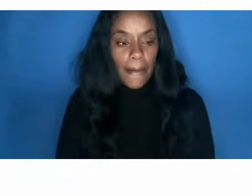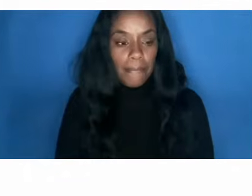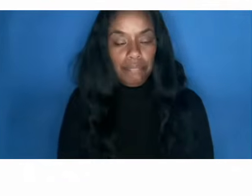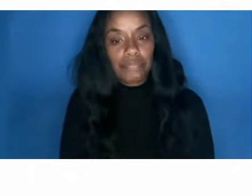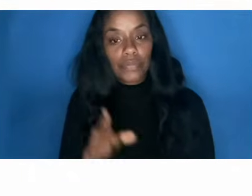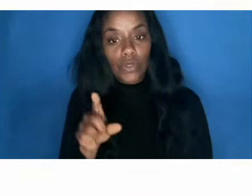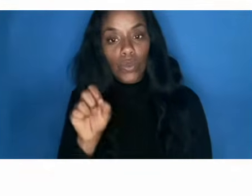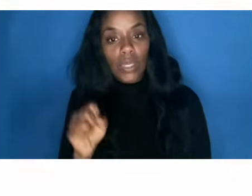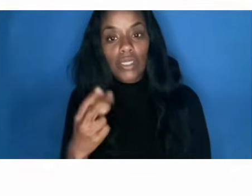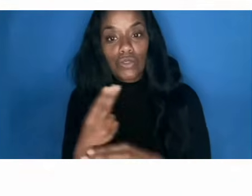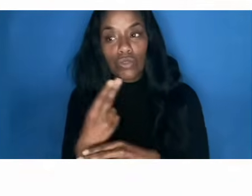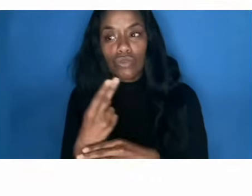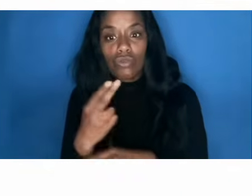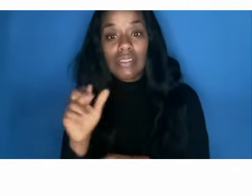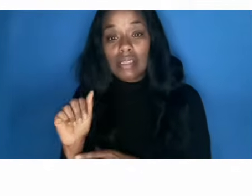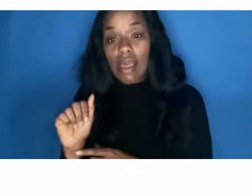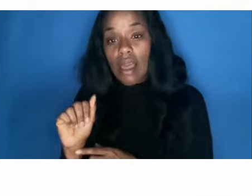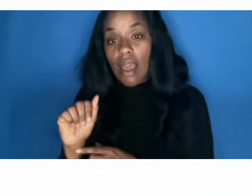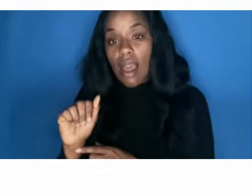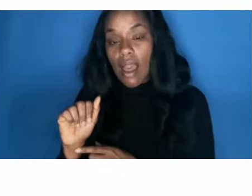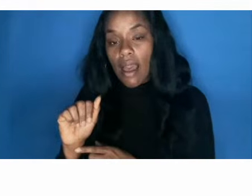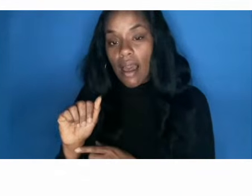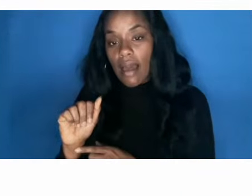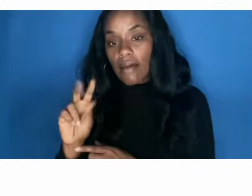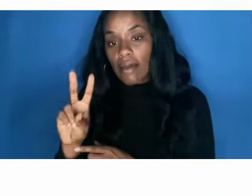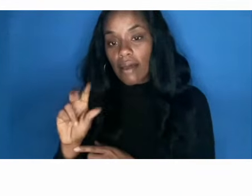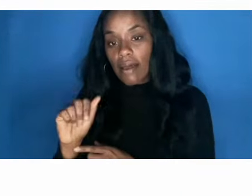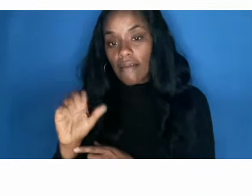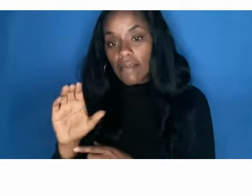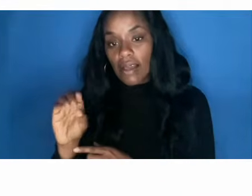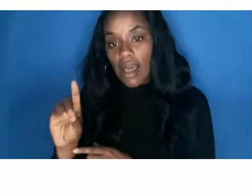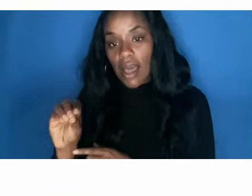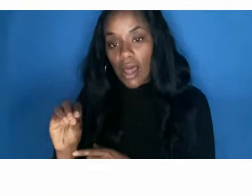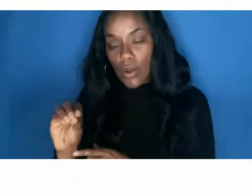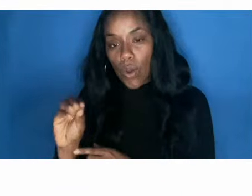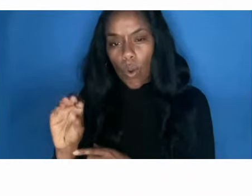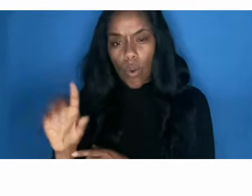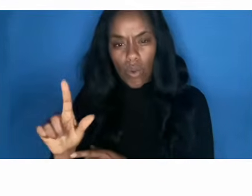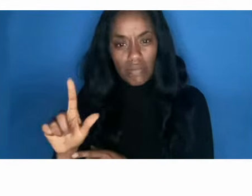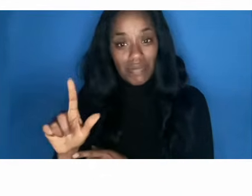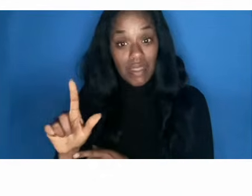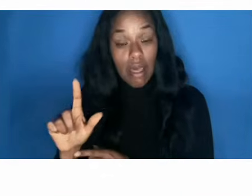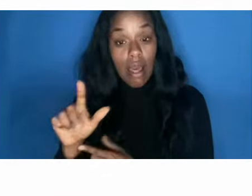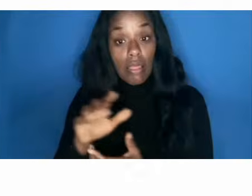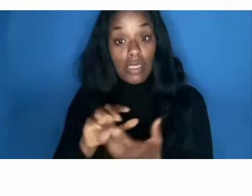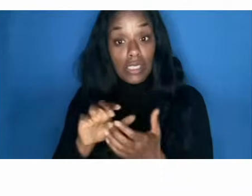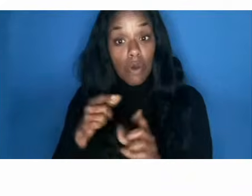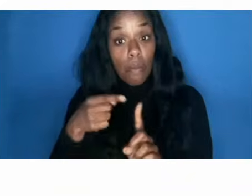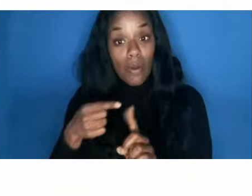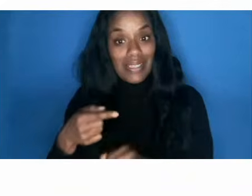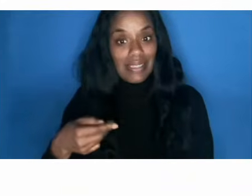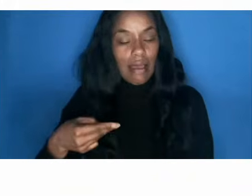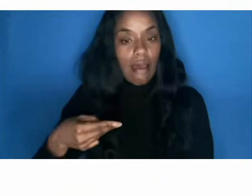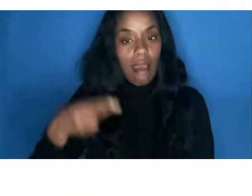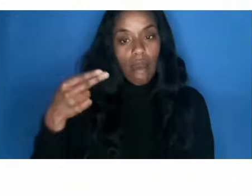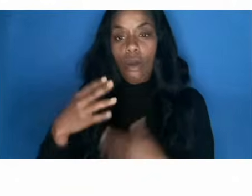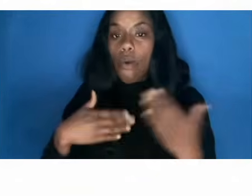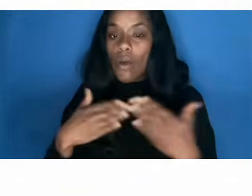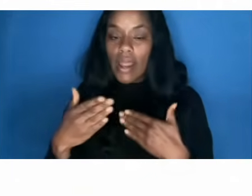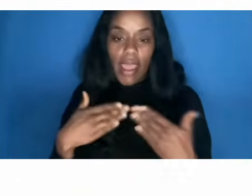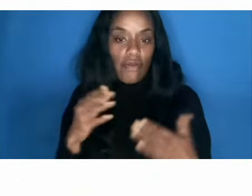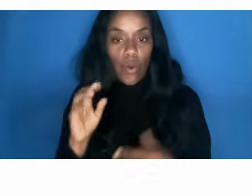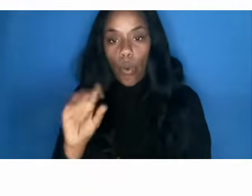could use avocado oil that has a pretty high smoke point, so that when you want to just make sure that whatever oil you're